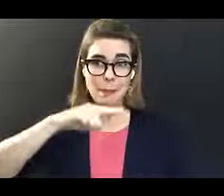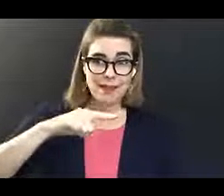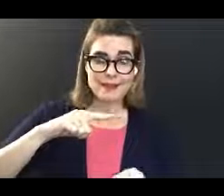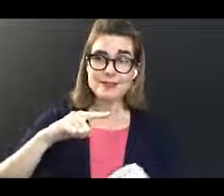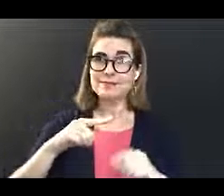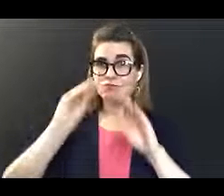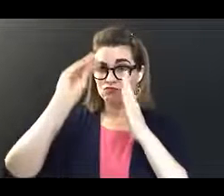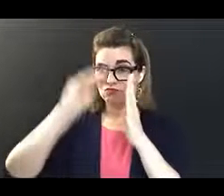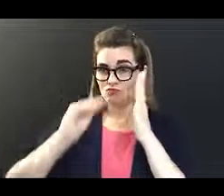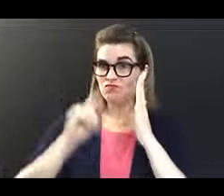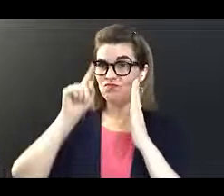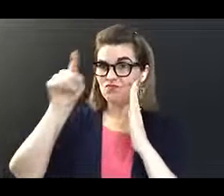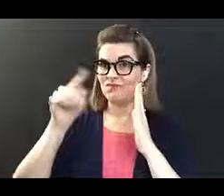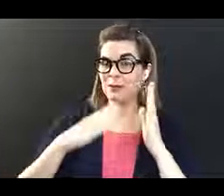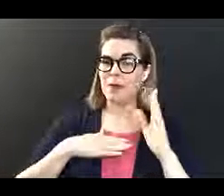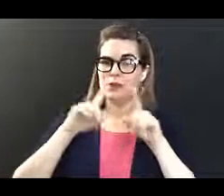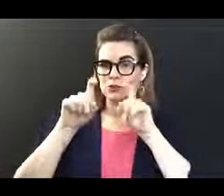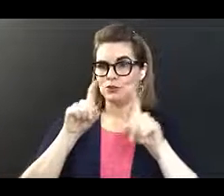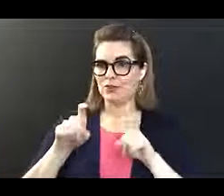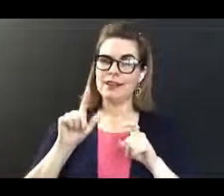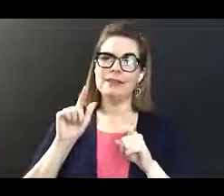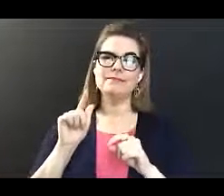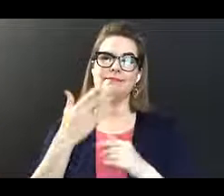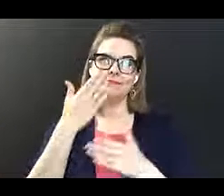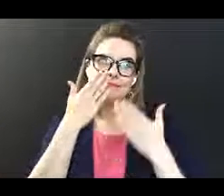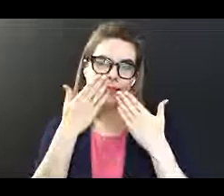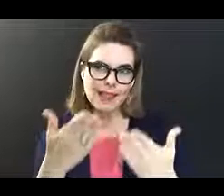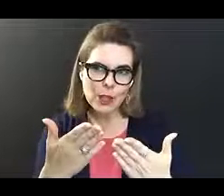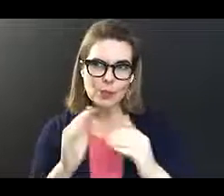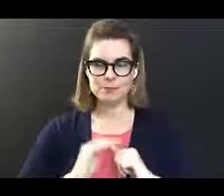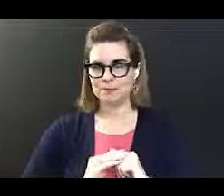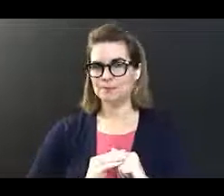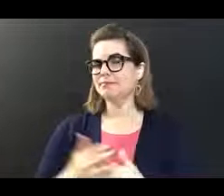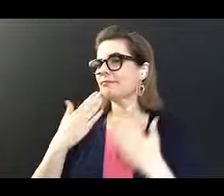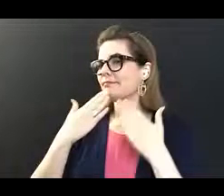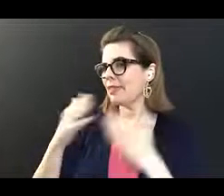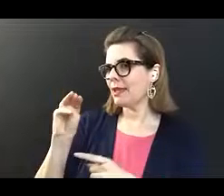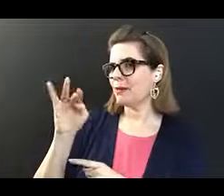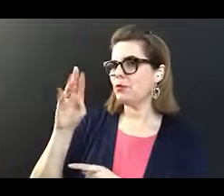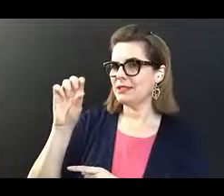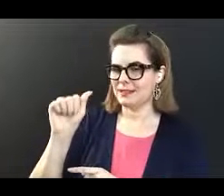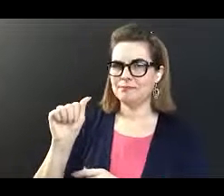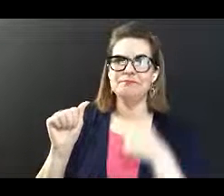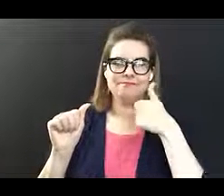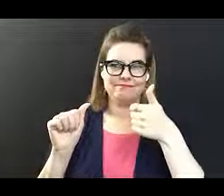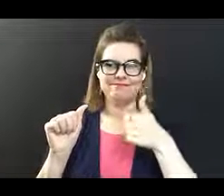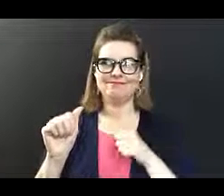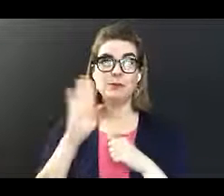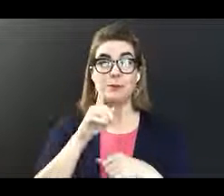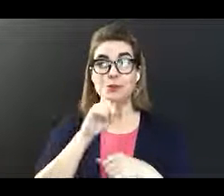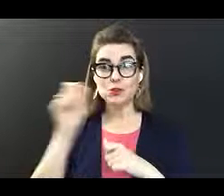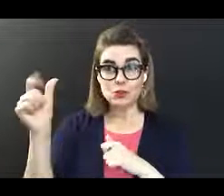now. Thank you. Thank you, Marissa. We'll make sure we get a lot of participants for